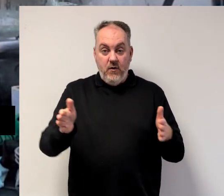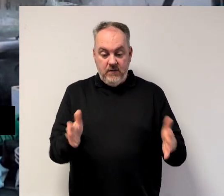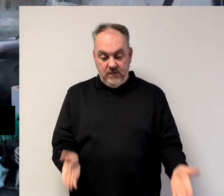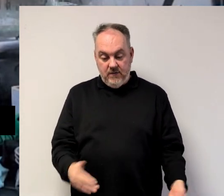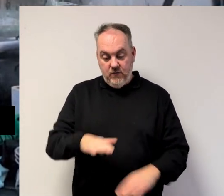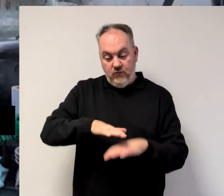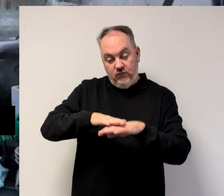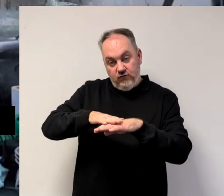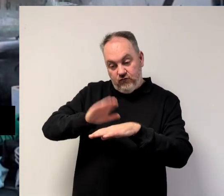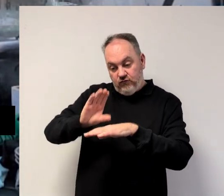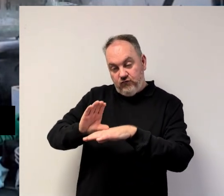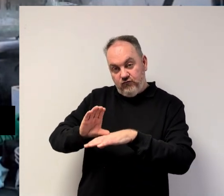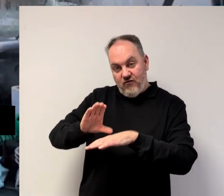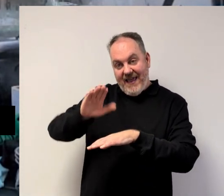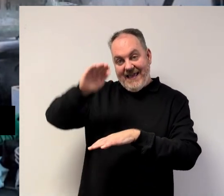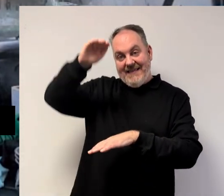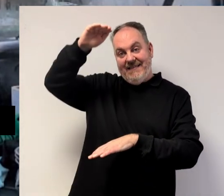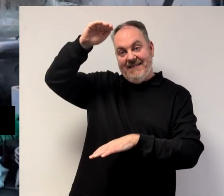of a raised bed.